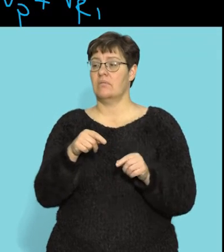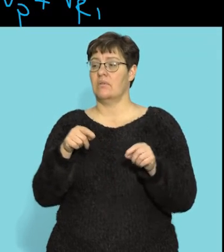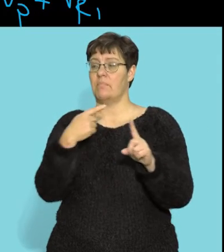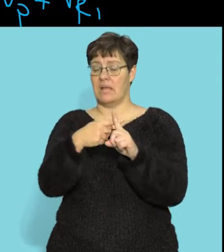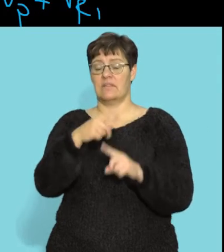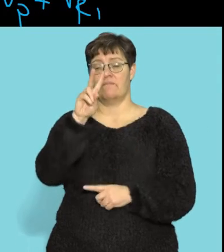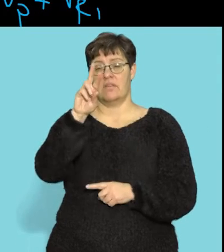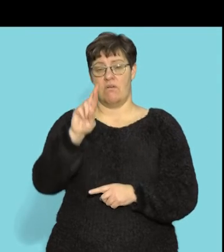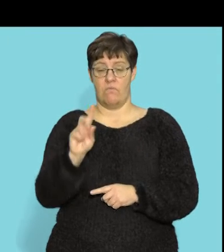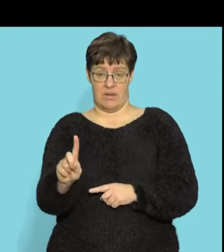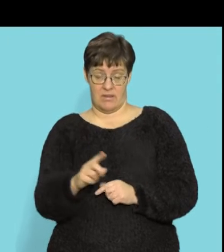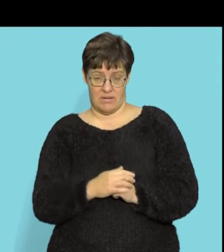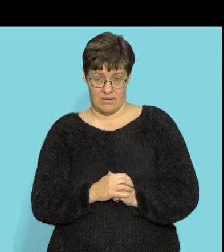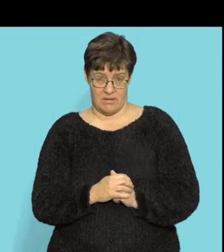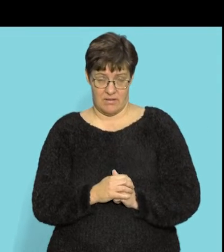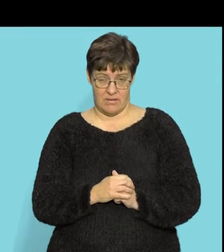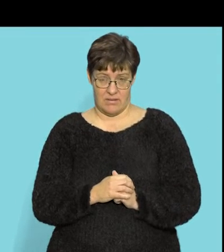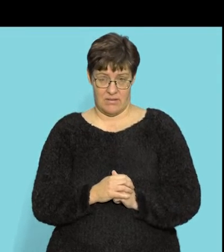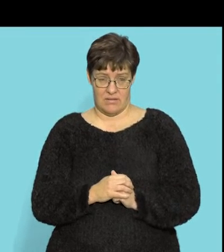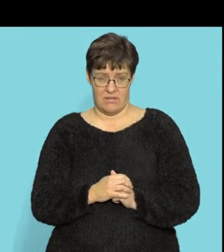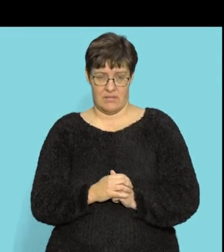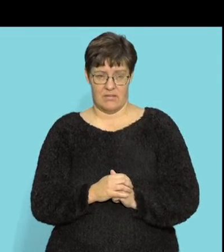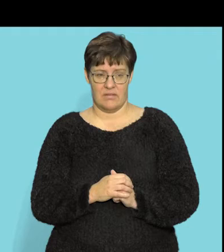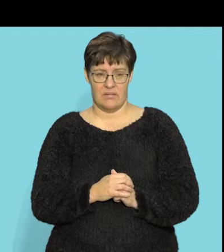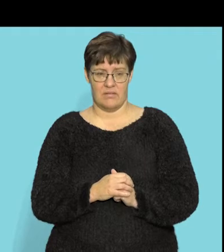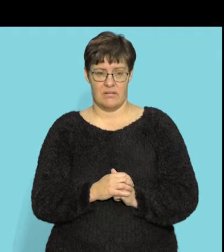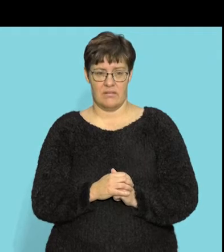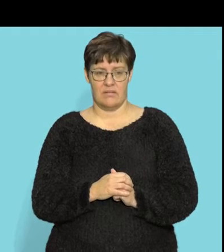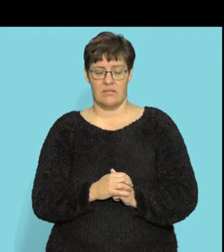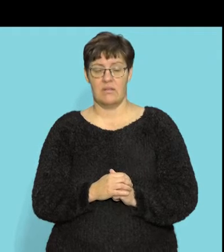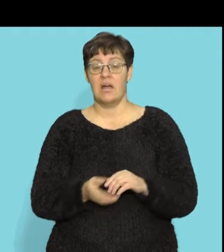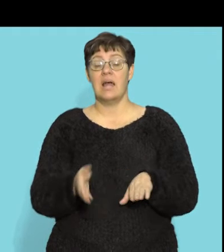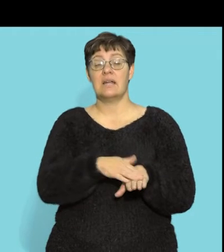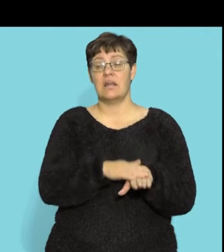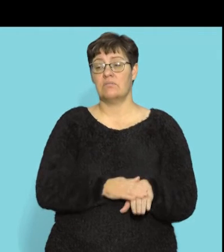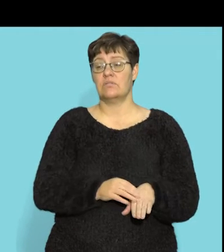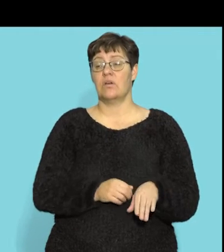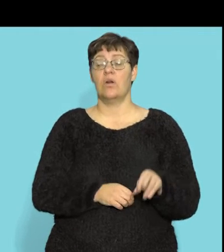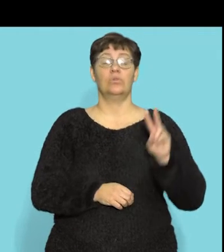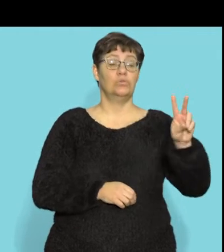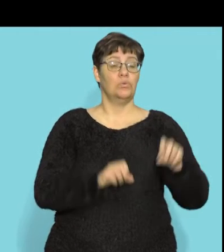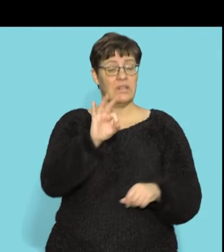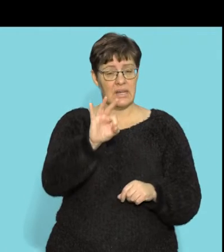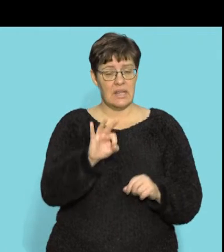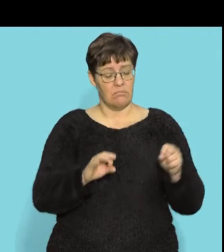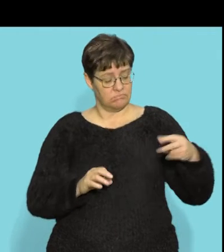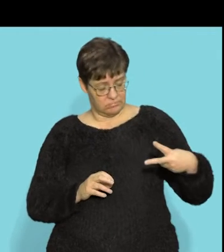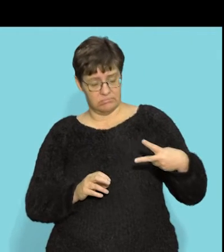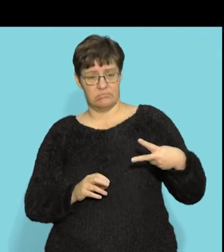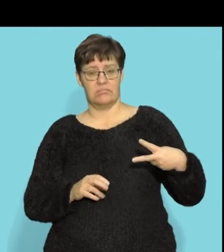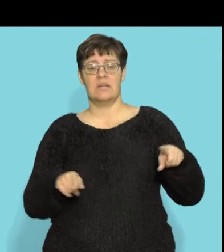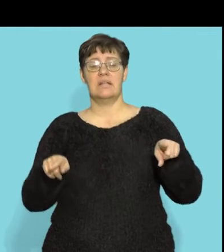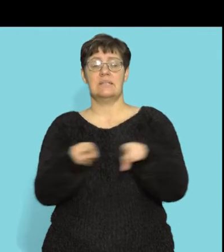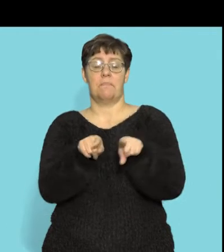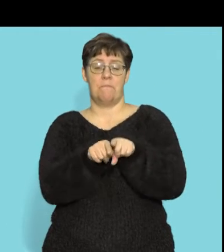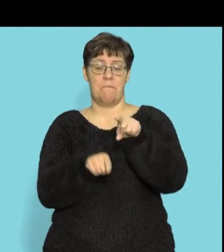right? Okay, and then also we know that the current through bulbs 2 and 3 divides equally. Then it means the